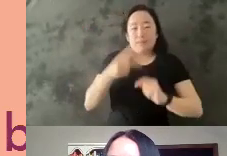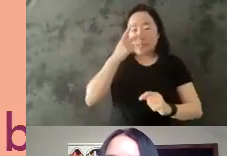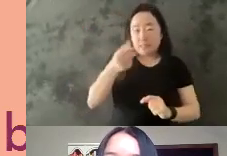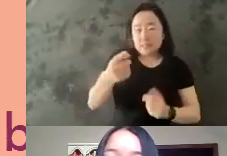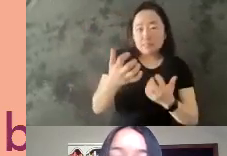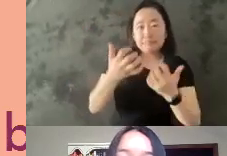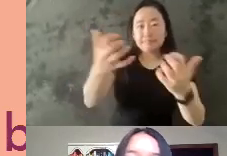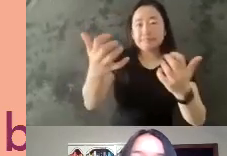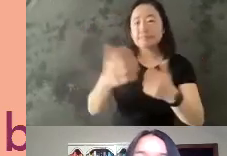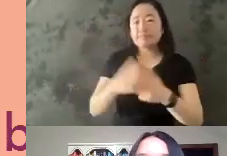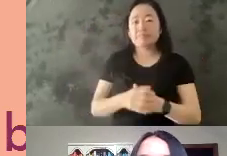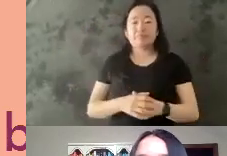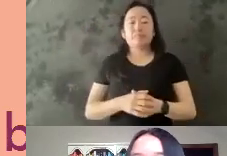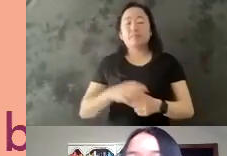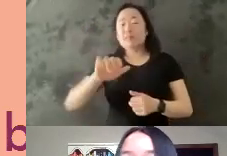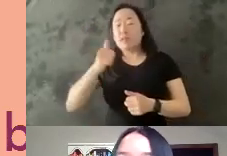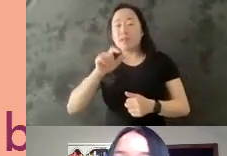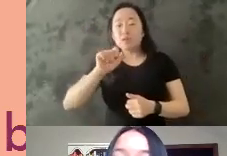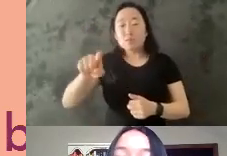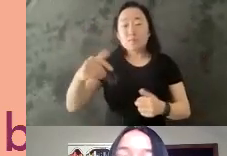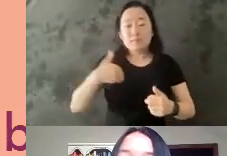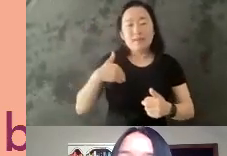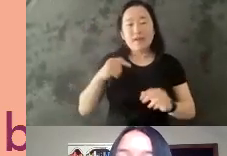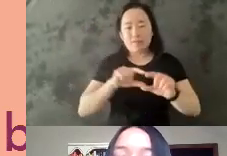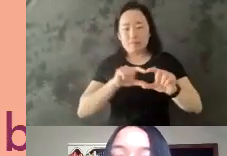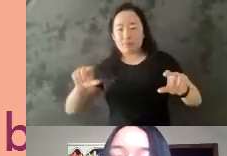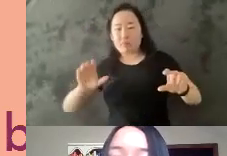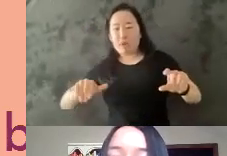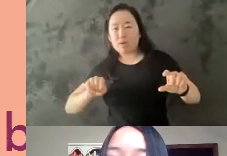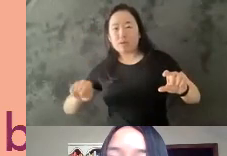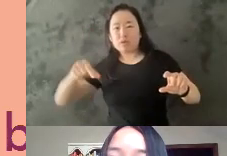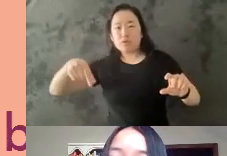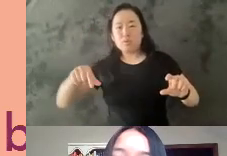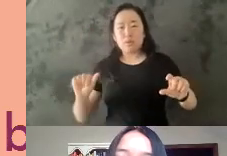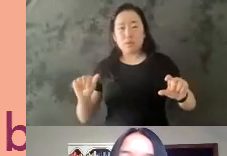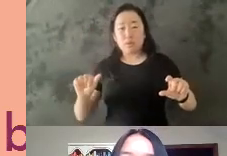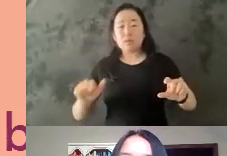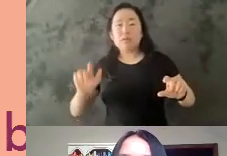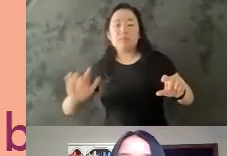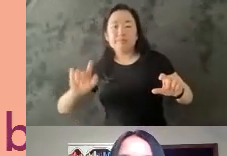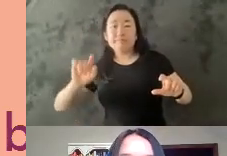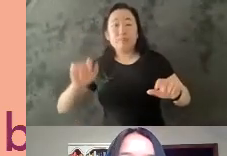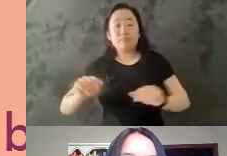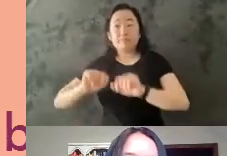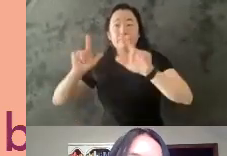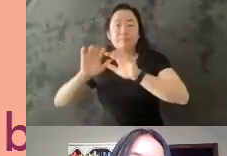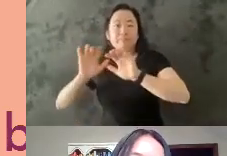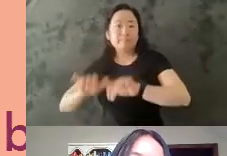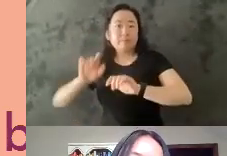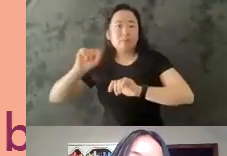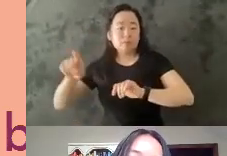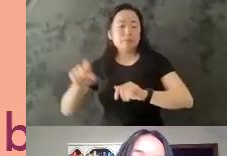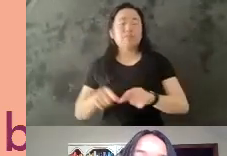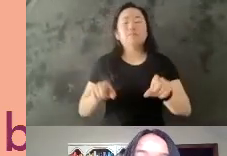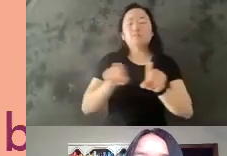any questions using the Q&A feature throughout the webinar. We'll also have many opportunities for engagement in the chat. And you